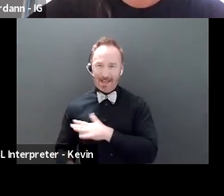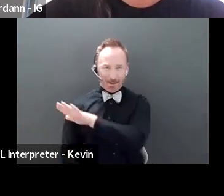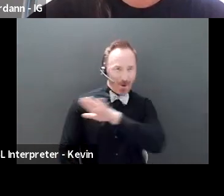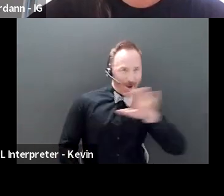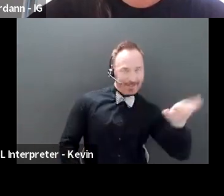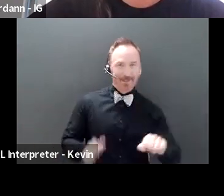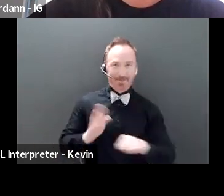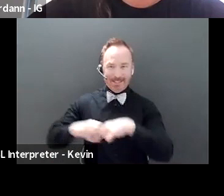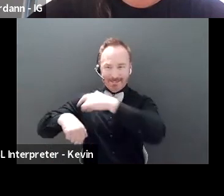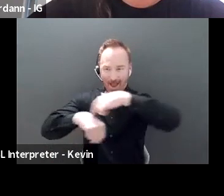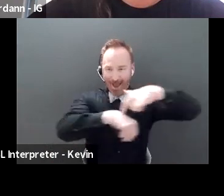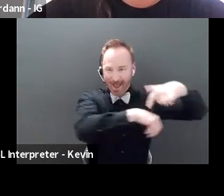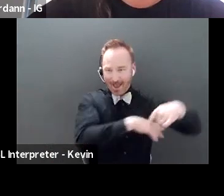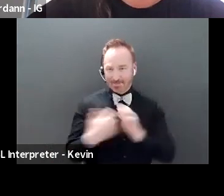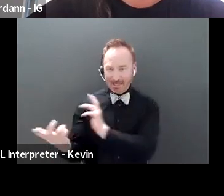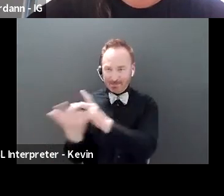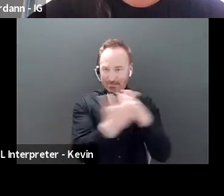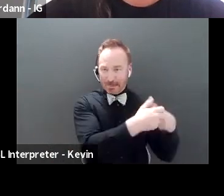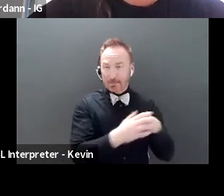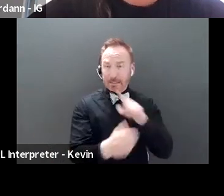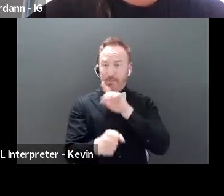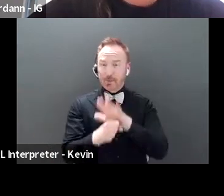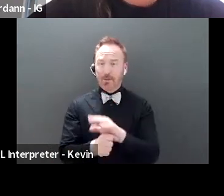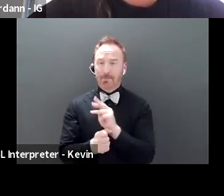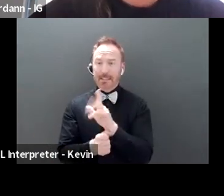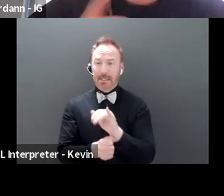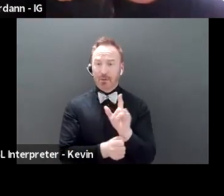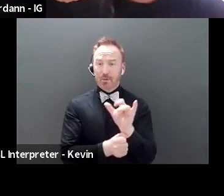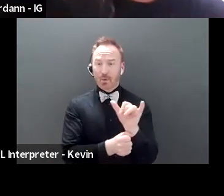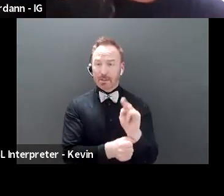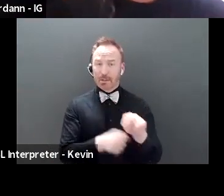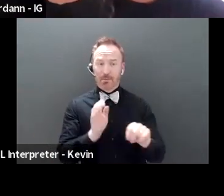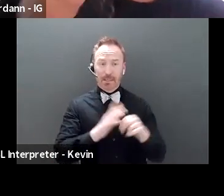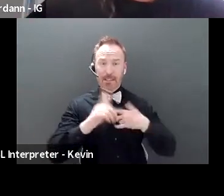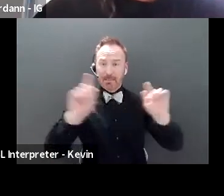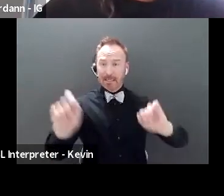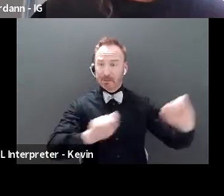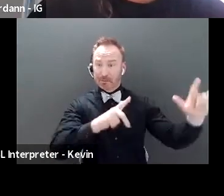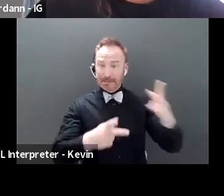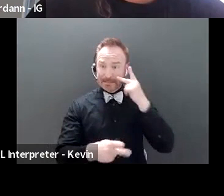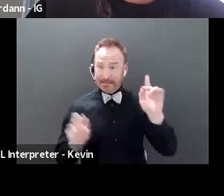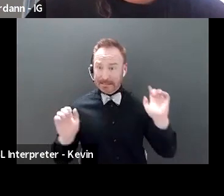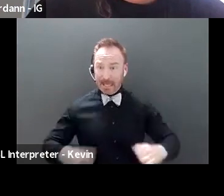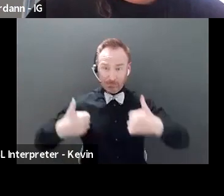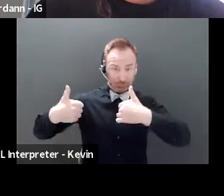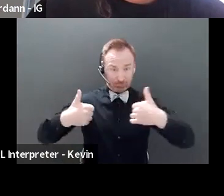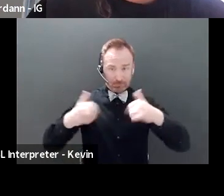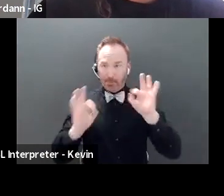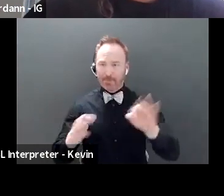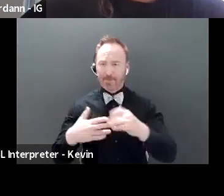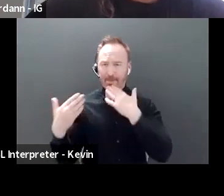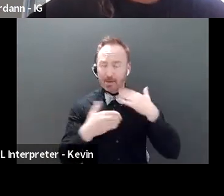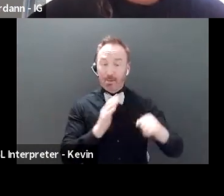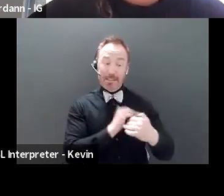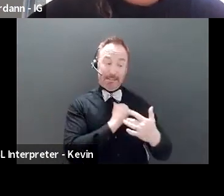to confirm, Nikki and Jordan, everyone can see my screen? Thumbs up? Perfect. Thank you very much. Always want to make sure these technical